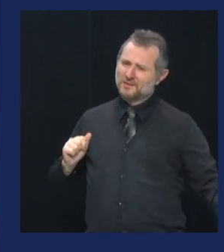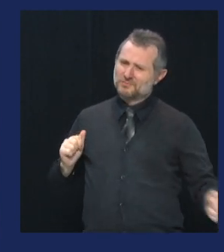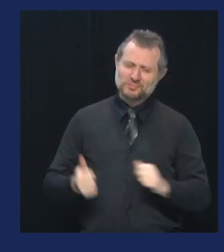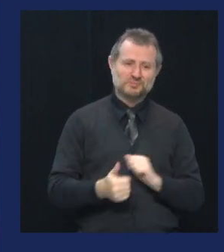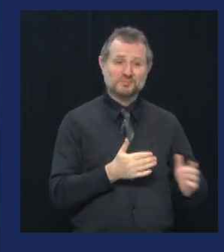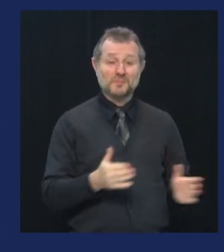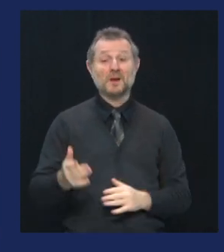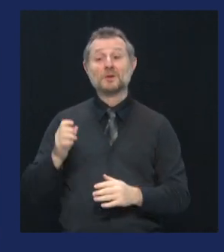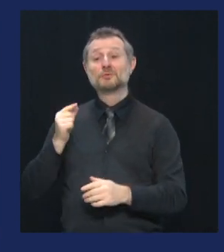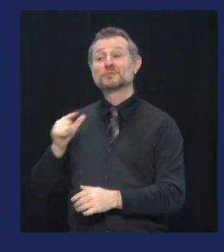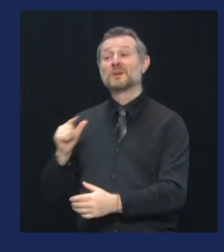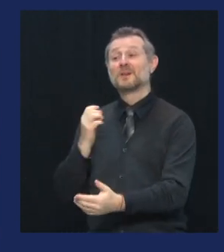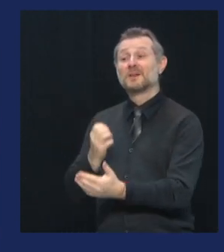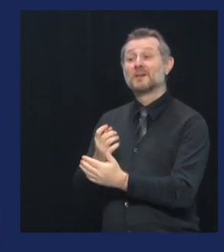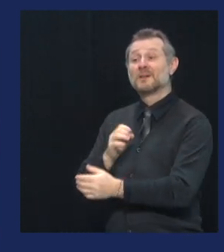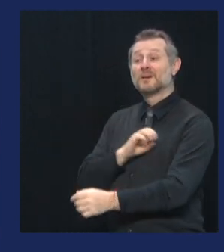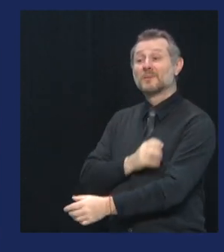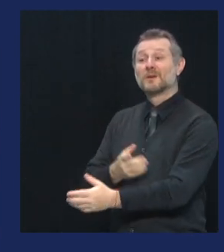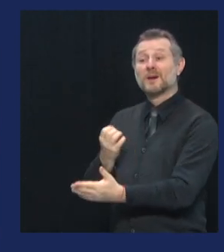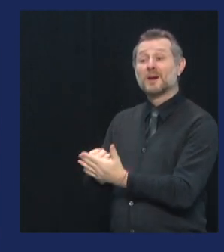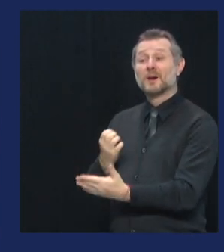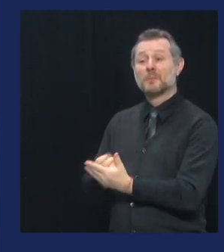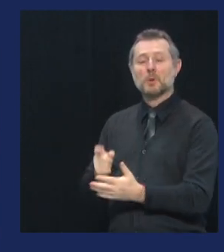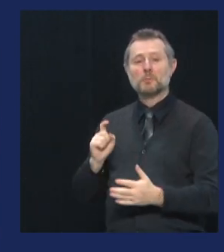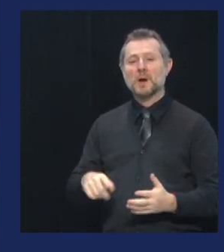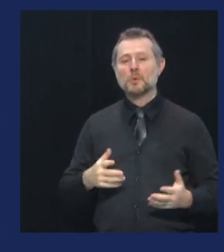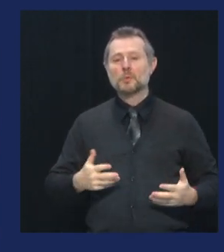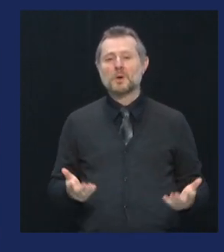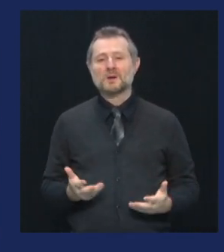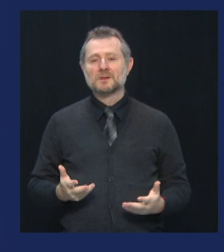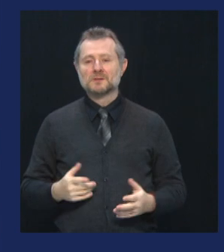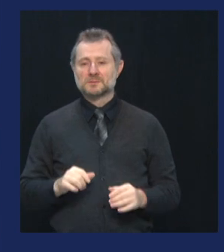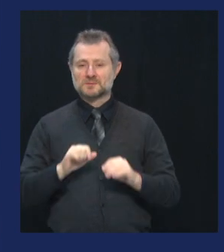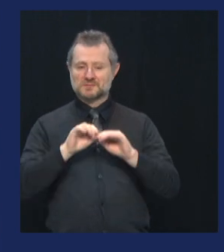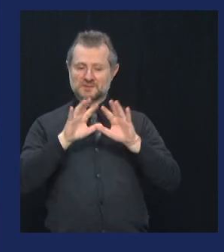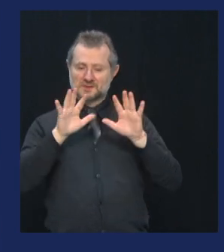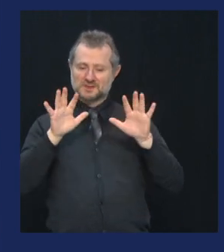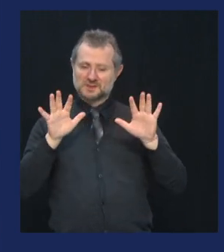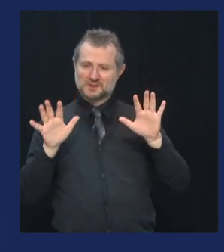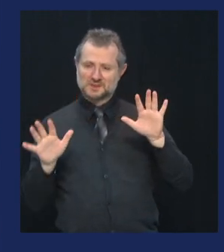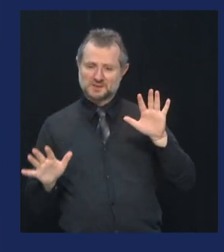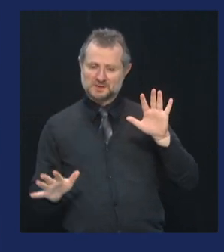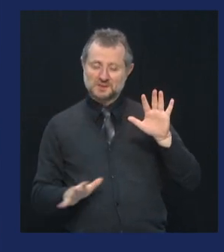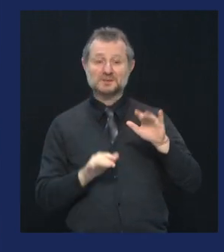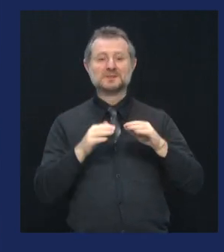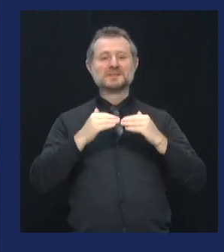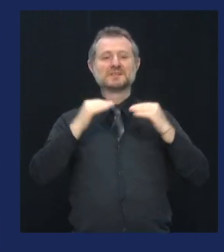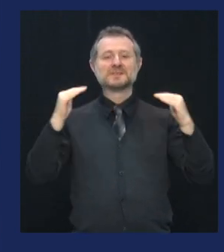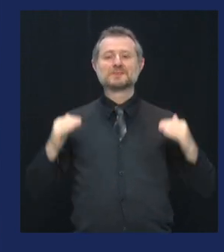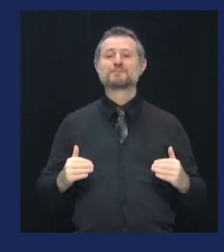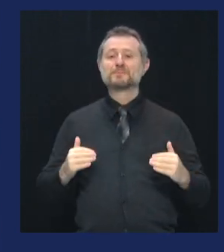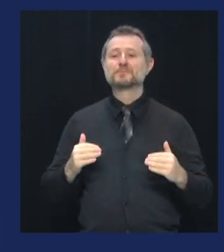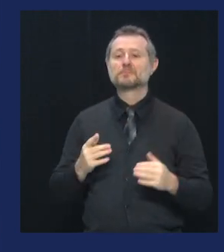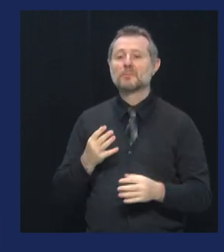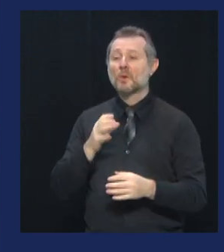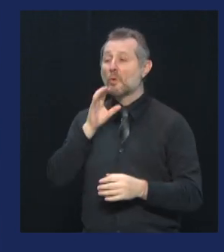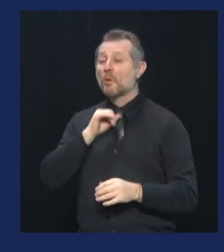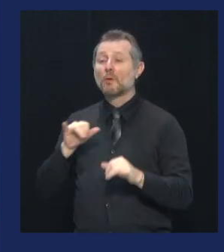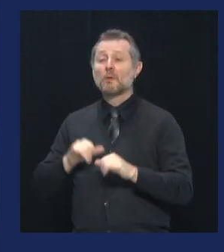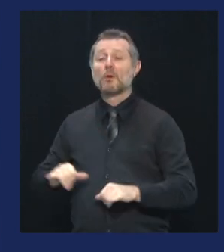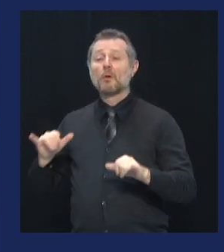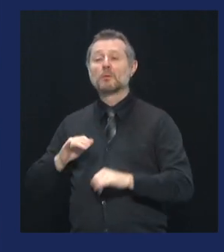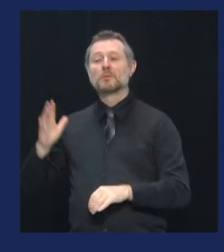a complete green energy system to replace the old carbon-based supply. To do